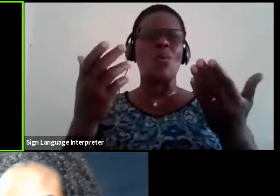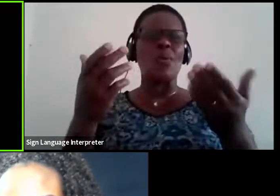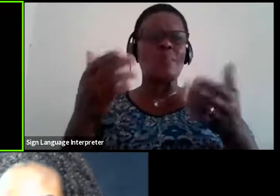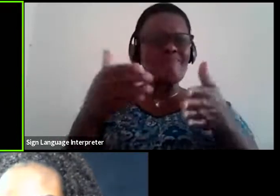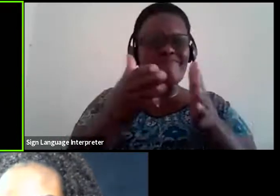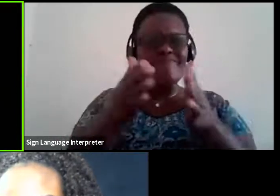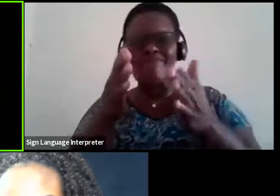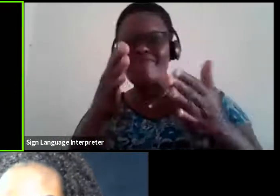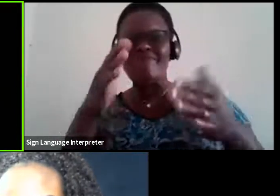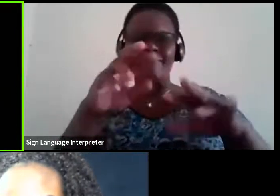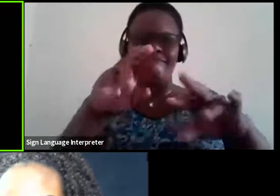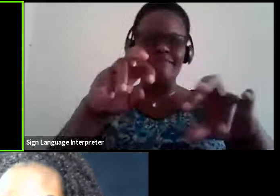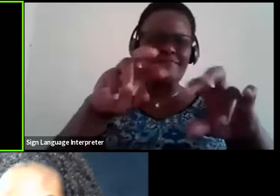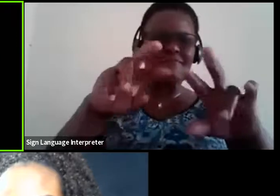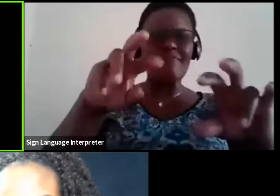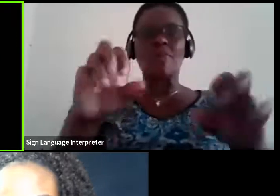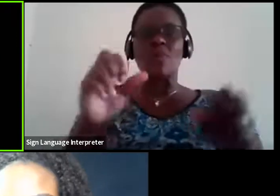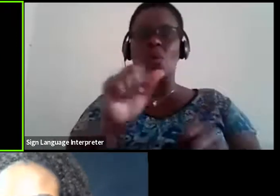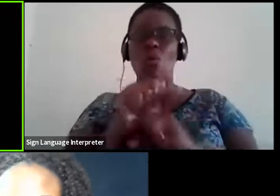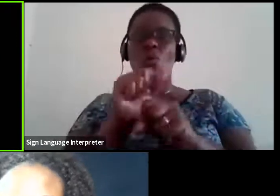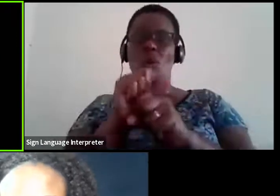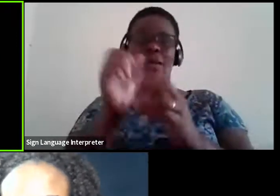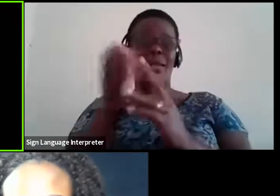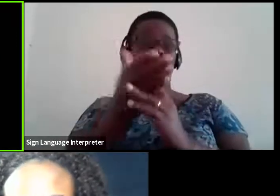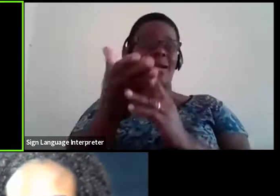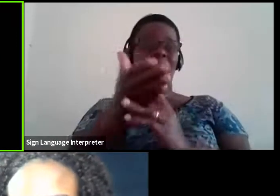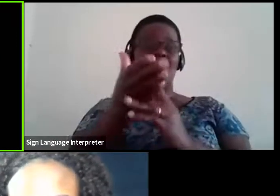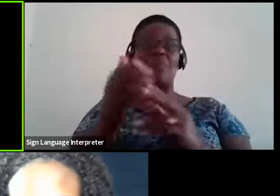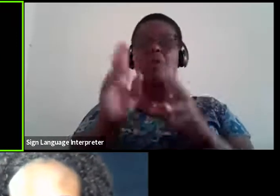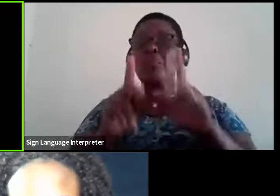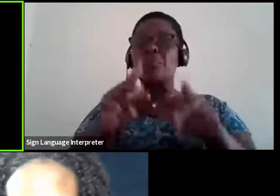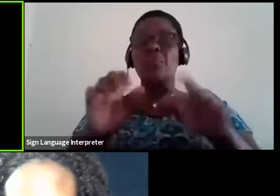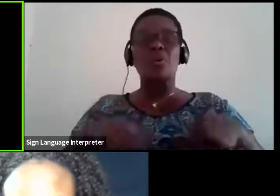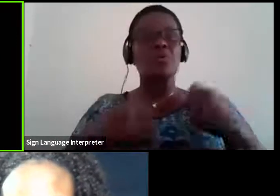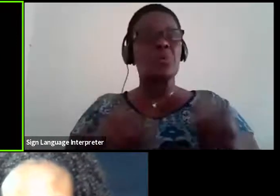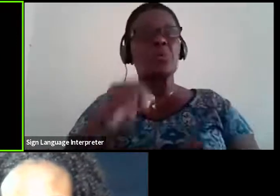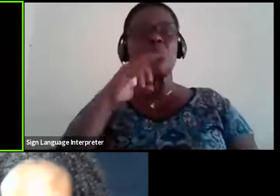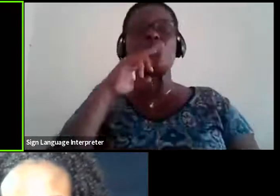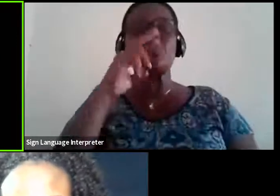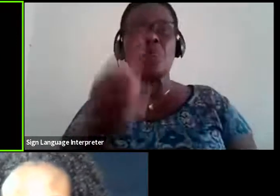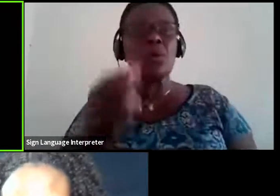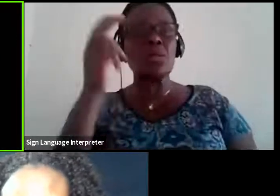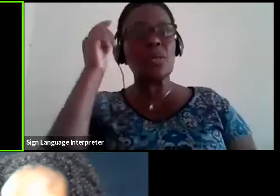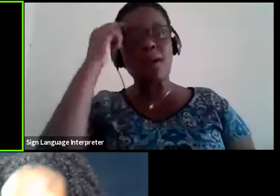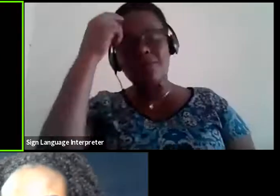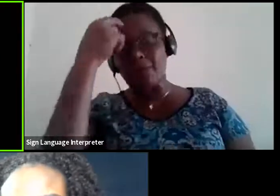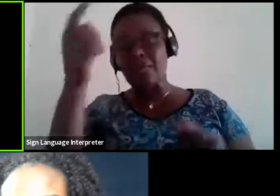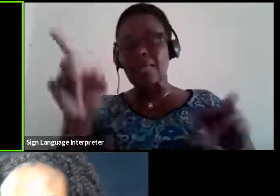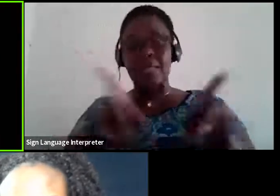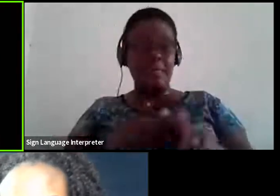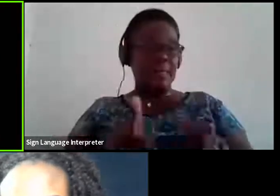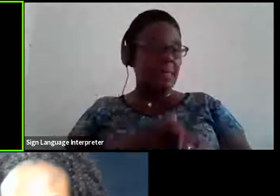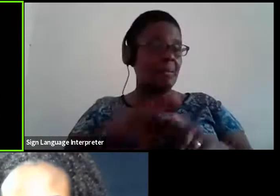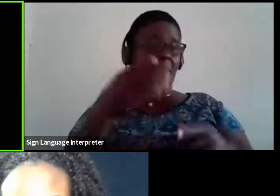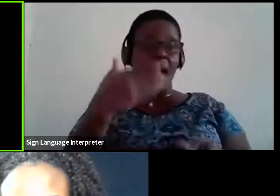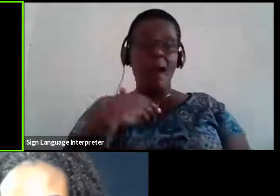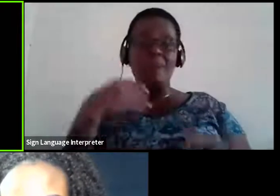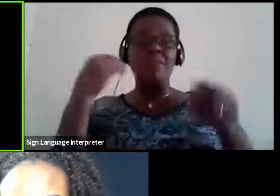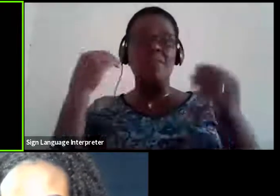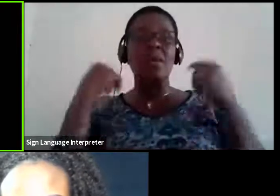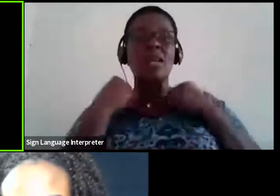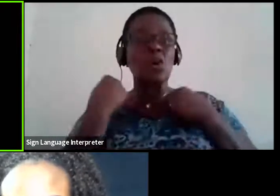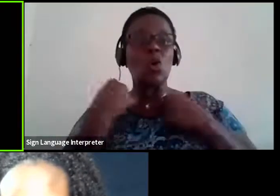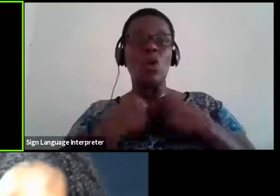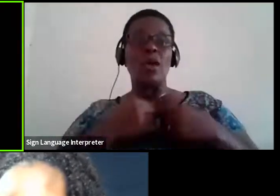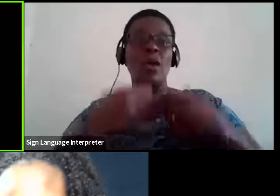working within this gap where people cannot report to the government and also cannot really get help from tech companies on